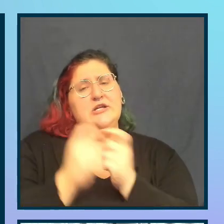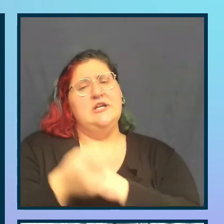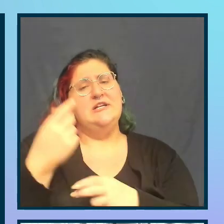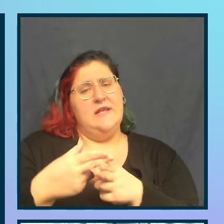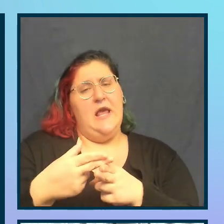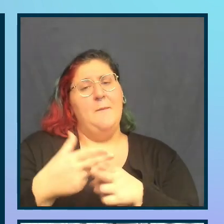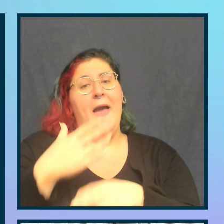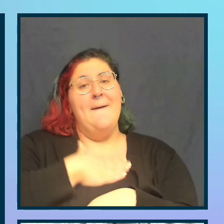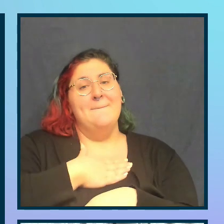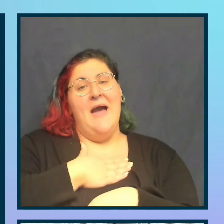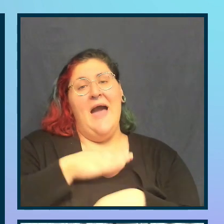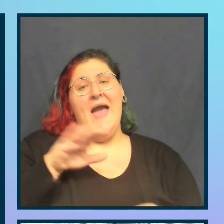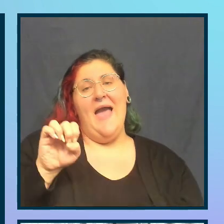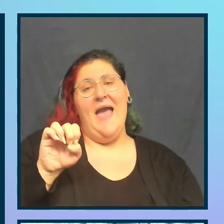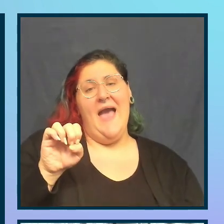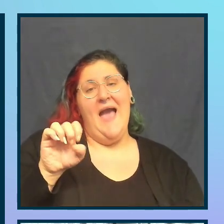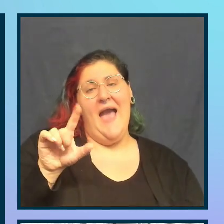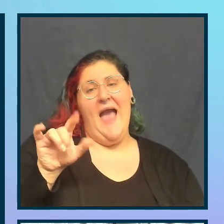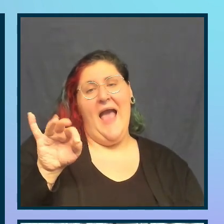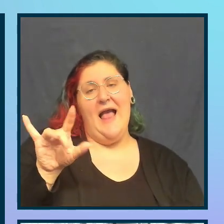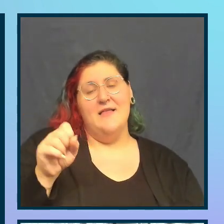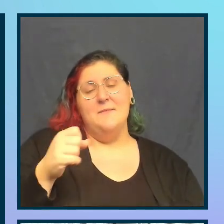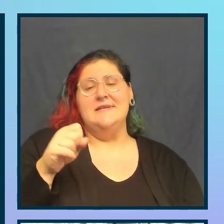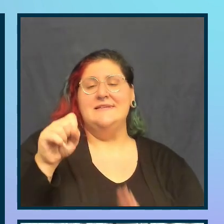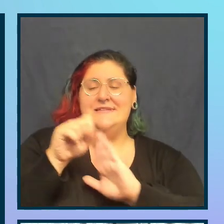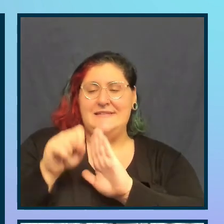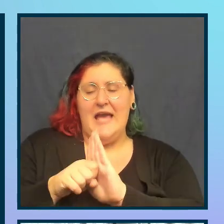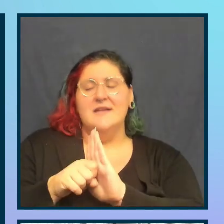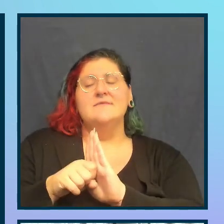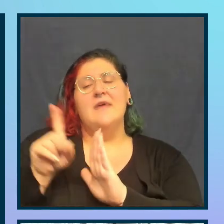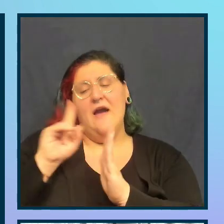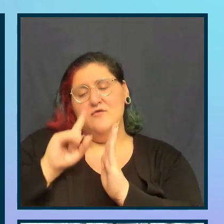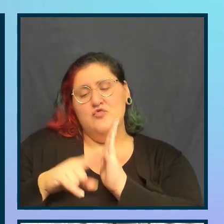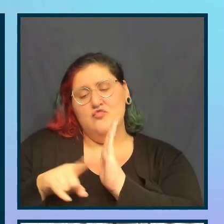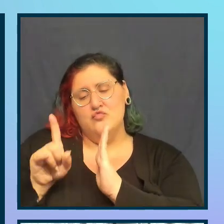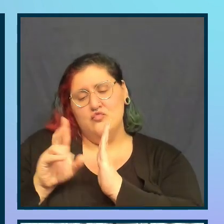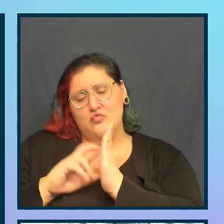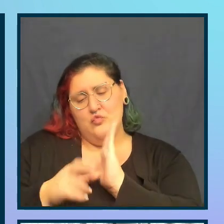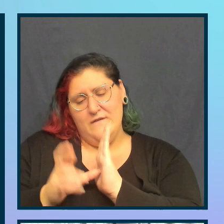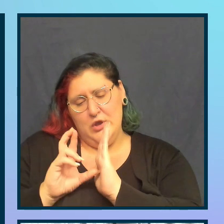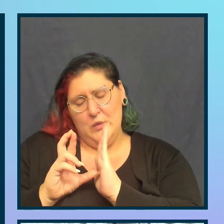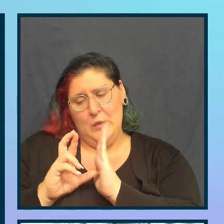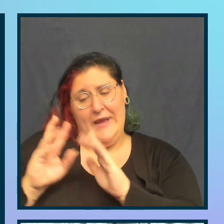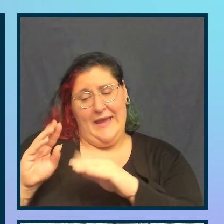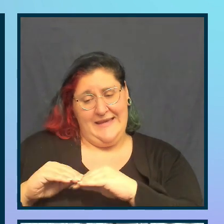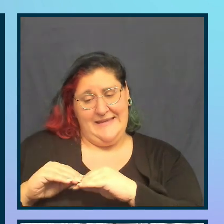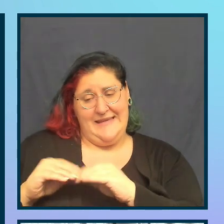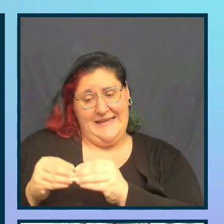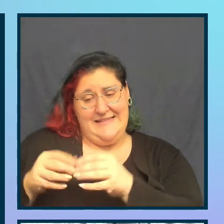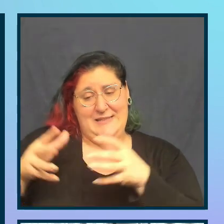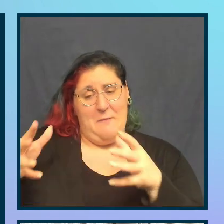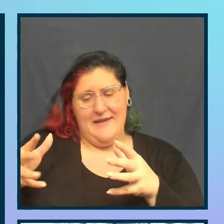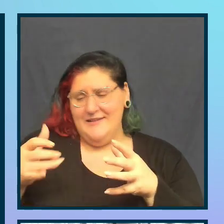review that and go, okay, well, this expanded state is probably not correct. It should currently be in a collapsed state.